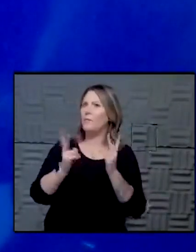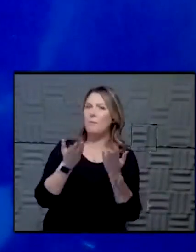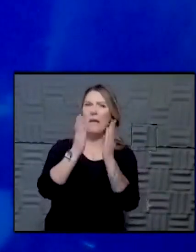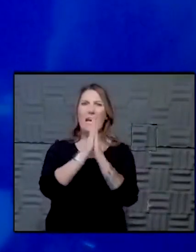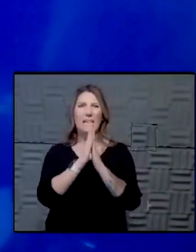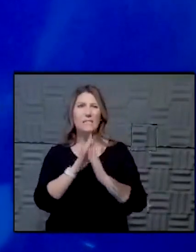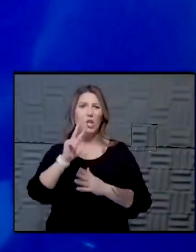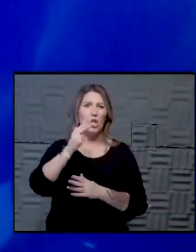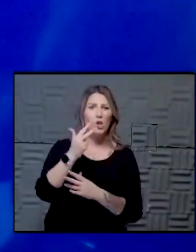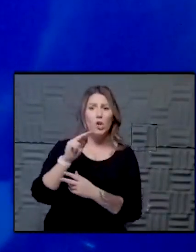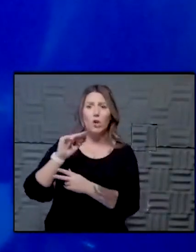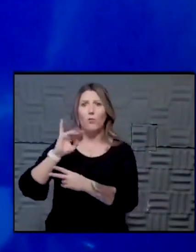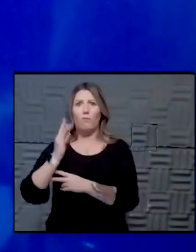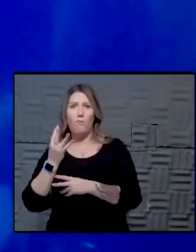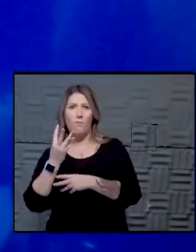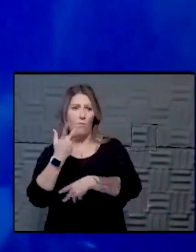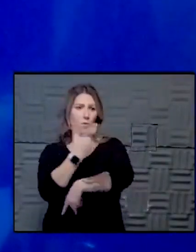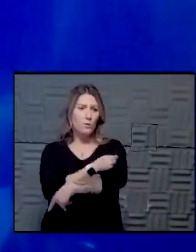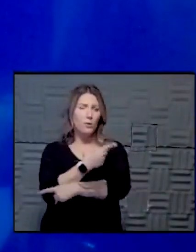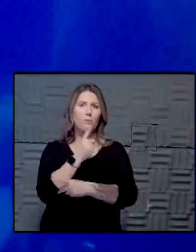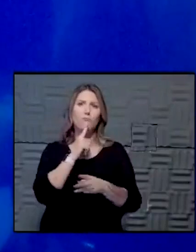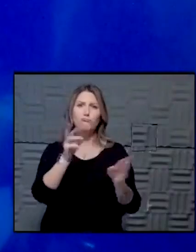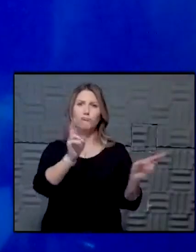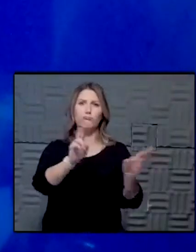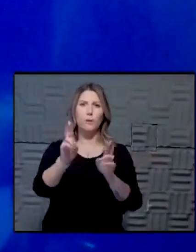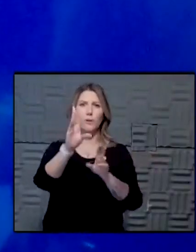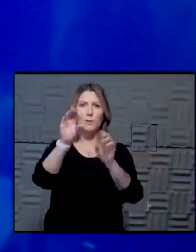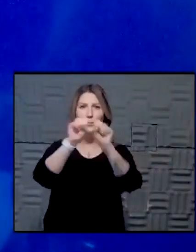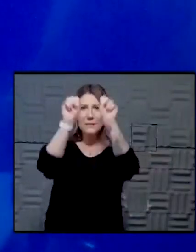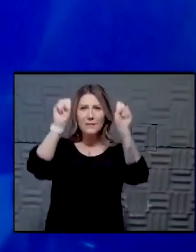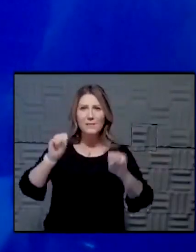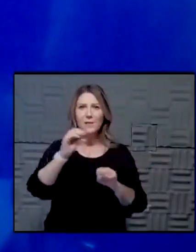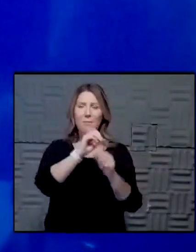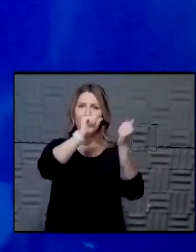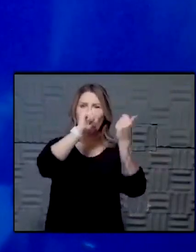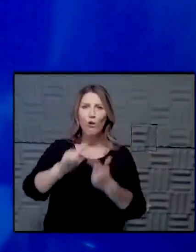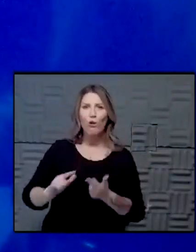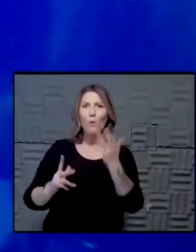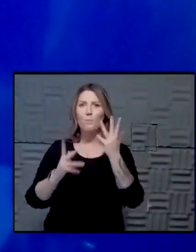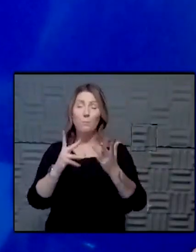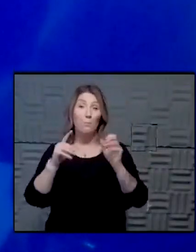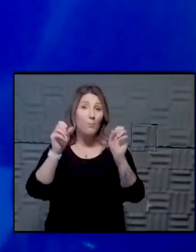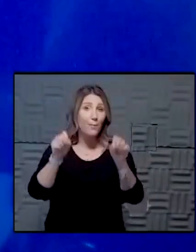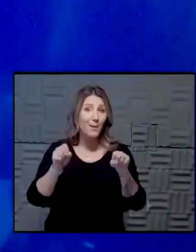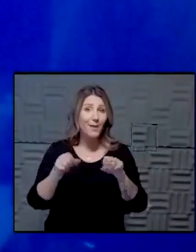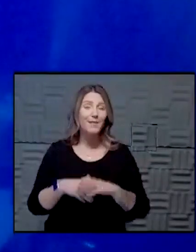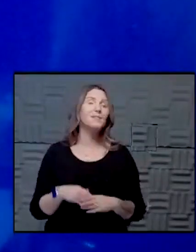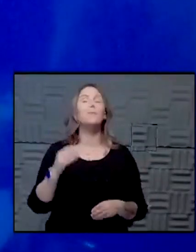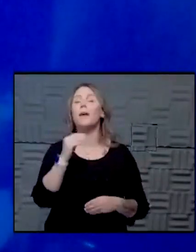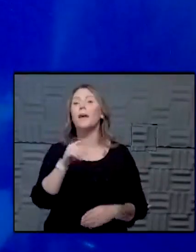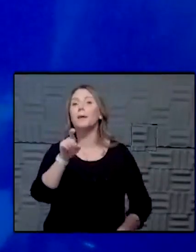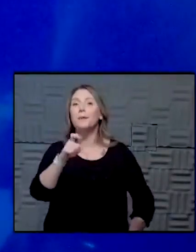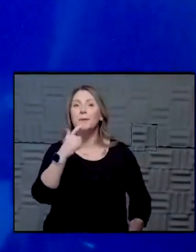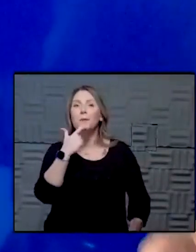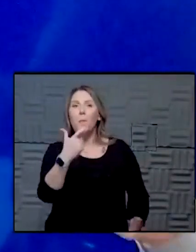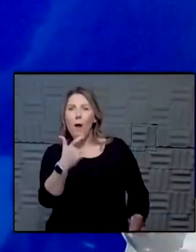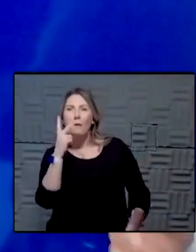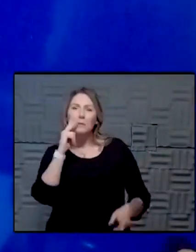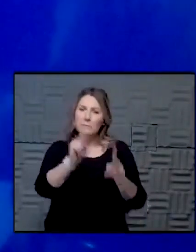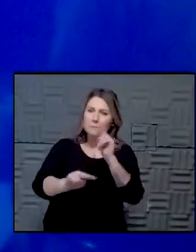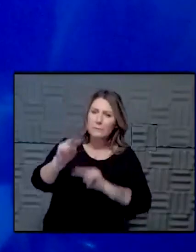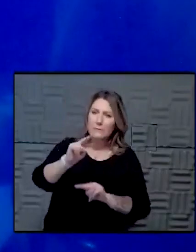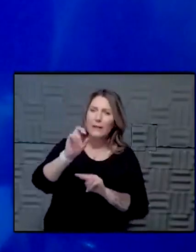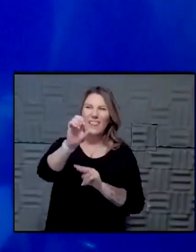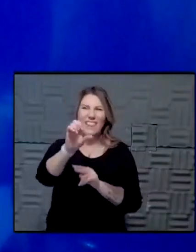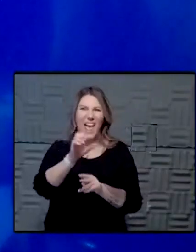4th shot to make sure you've really primed your system. And I think all those things may be possible. We'll just have to watch and watch this